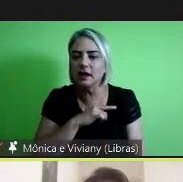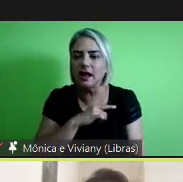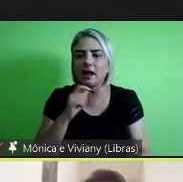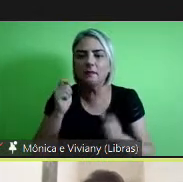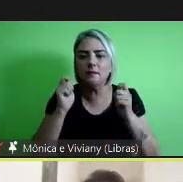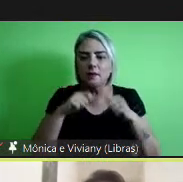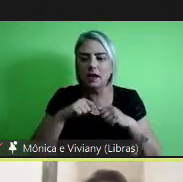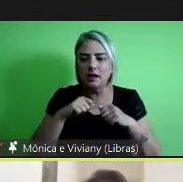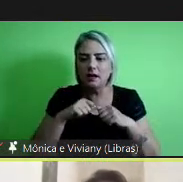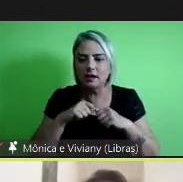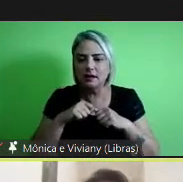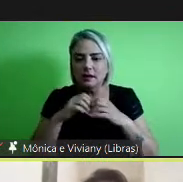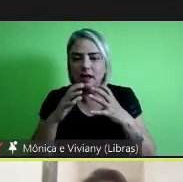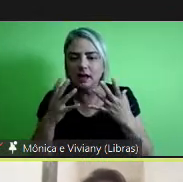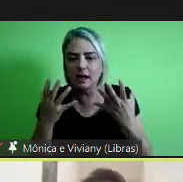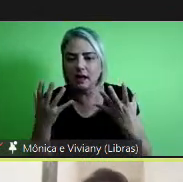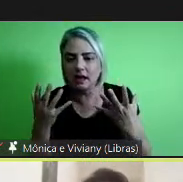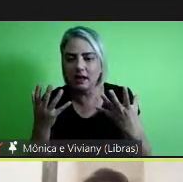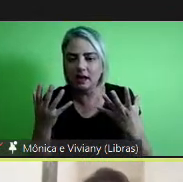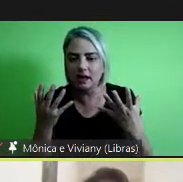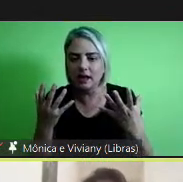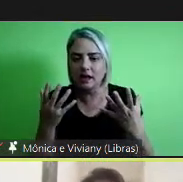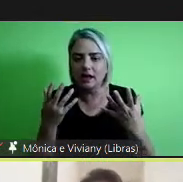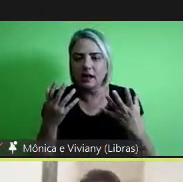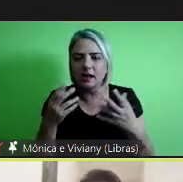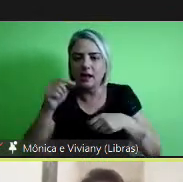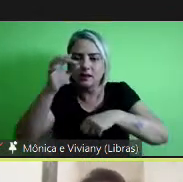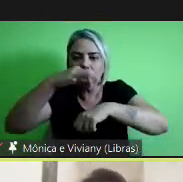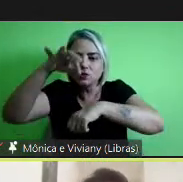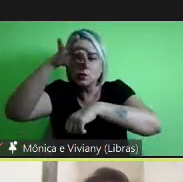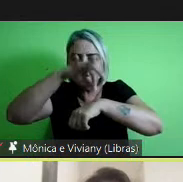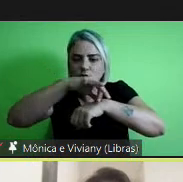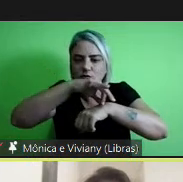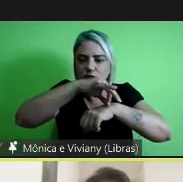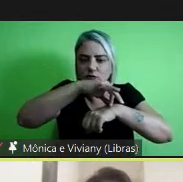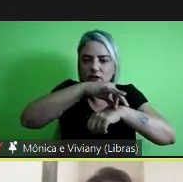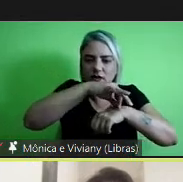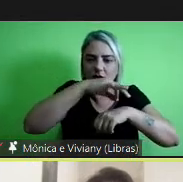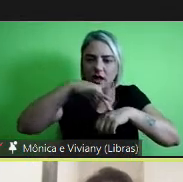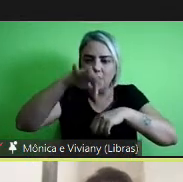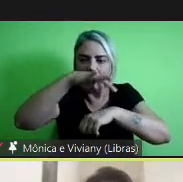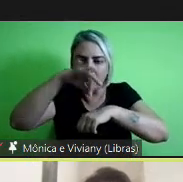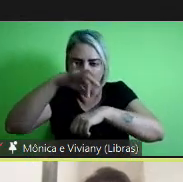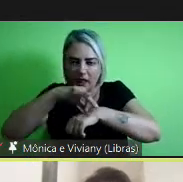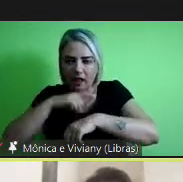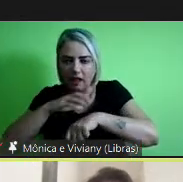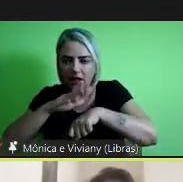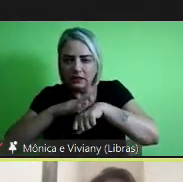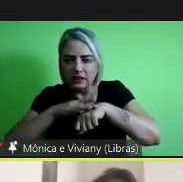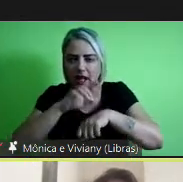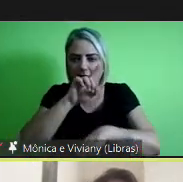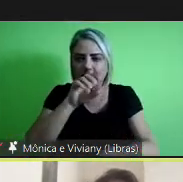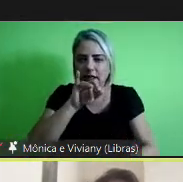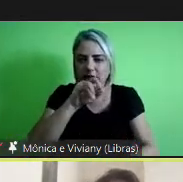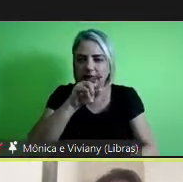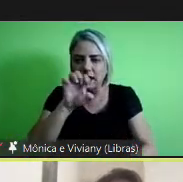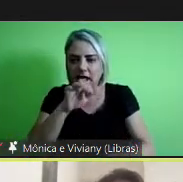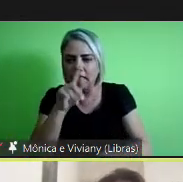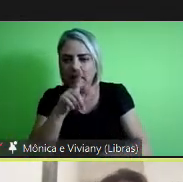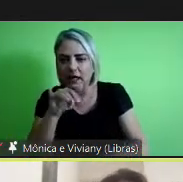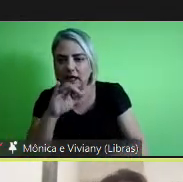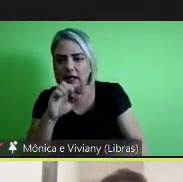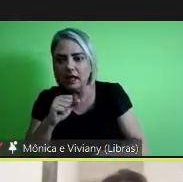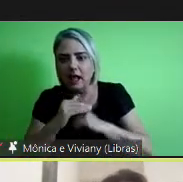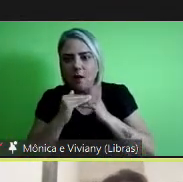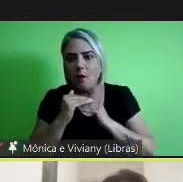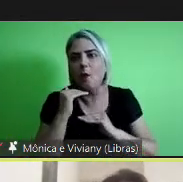planet, we the vector mosquito that transmits the